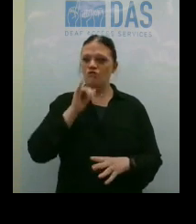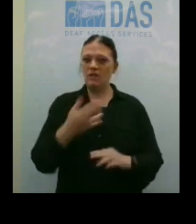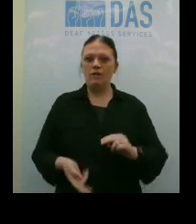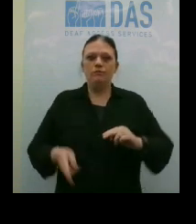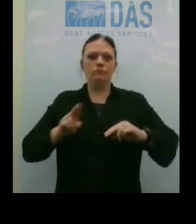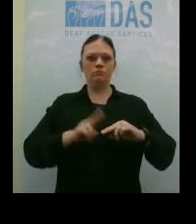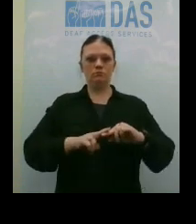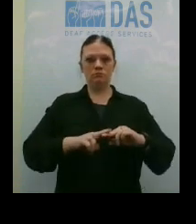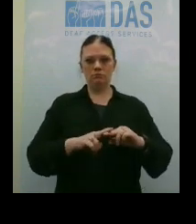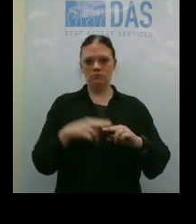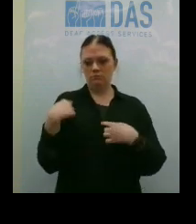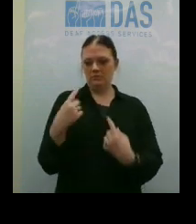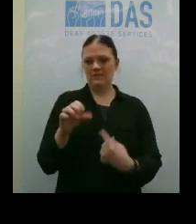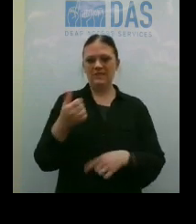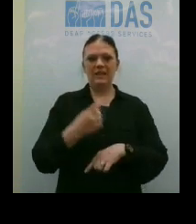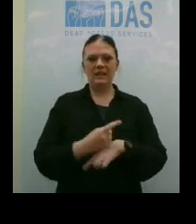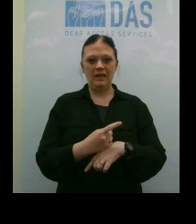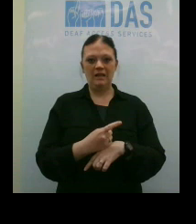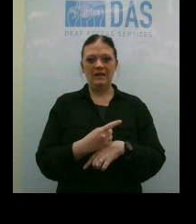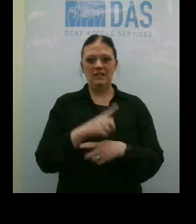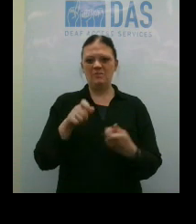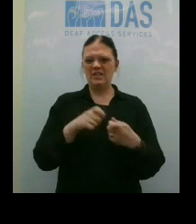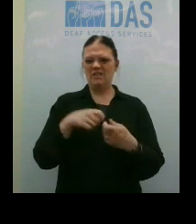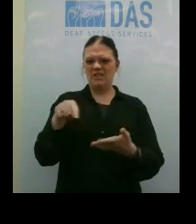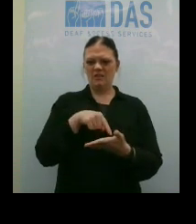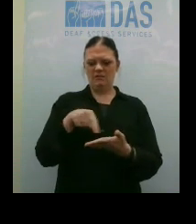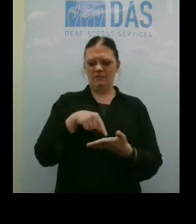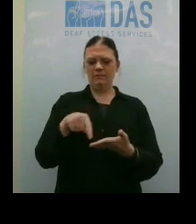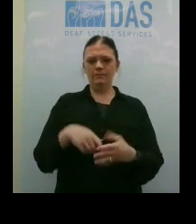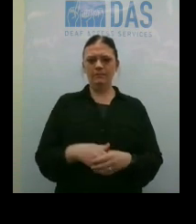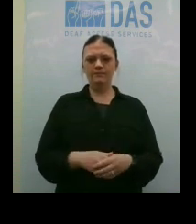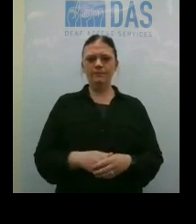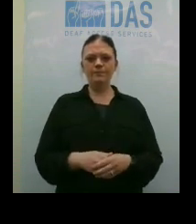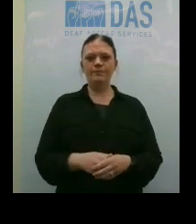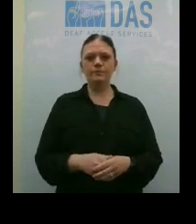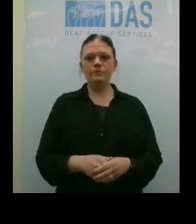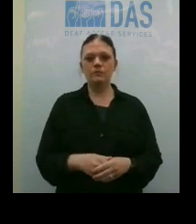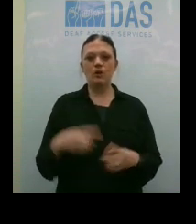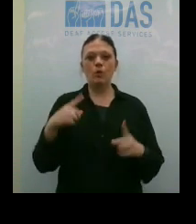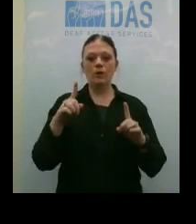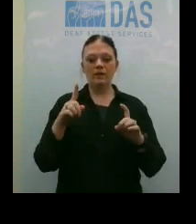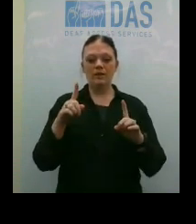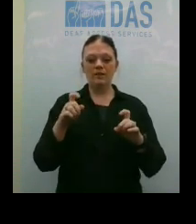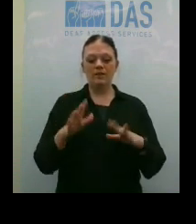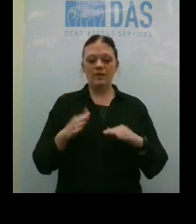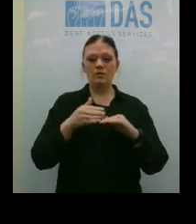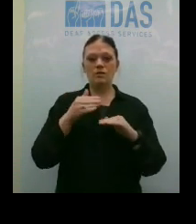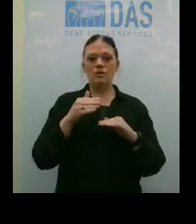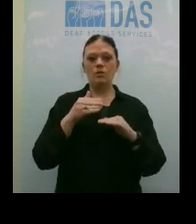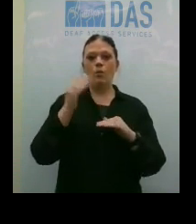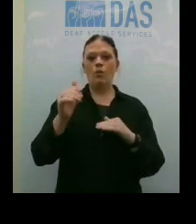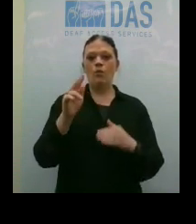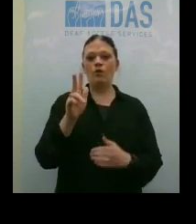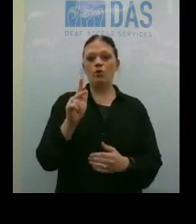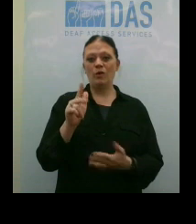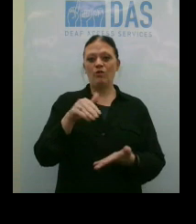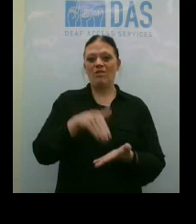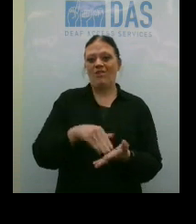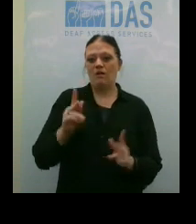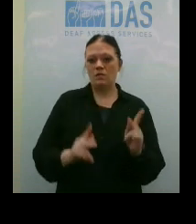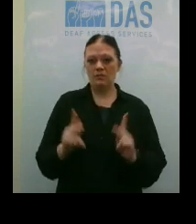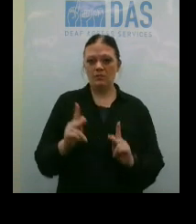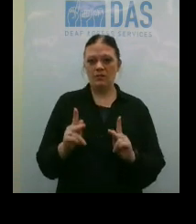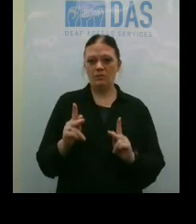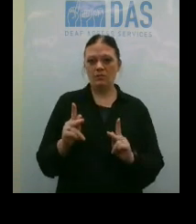last 10 days or so, but especially in this past week. We've now tested more than 23,000 individuals. That was